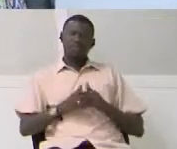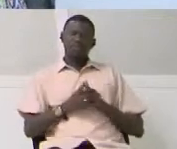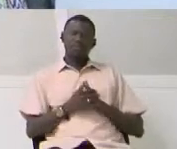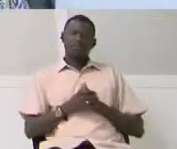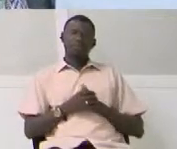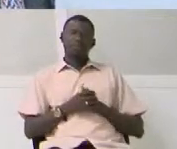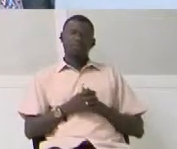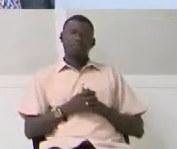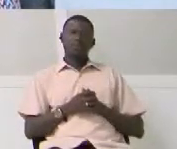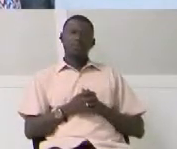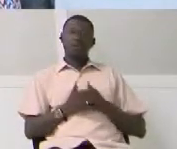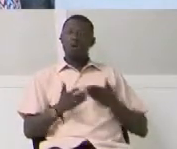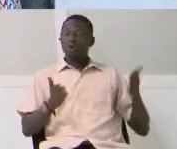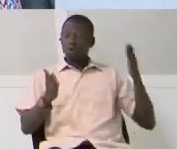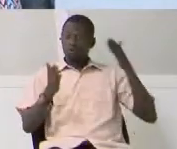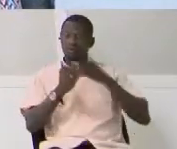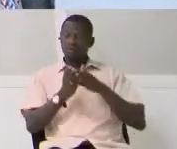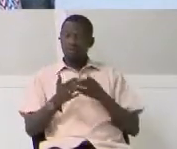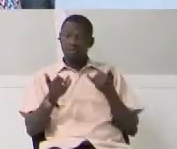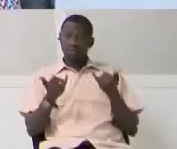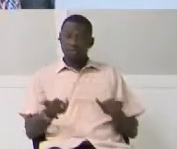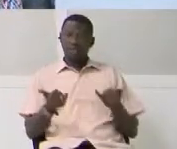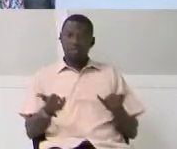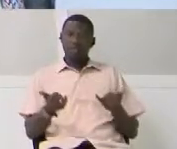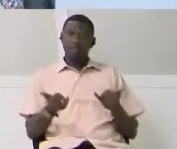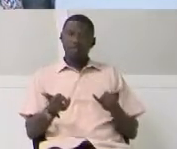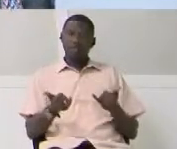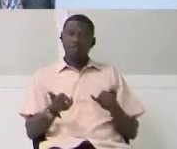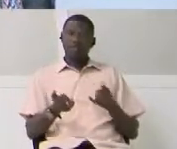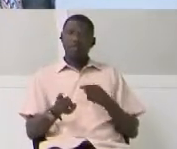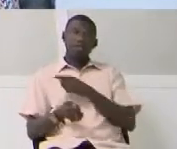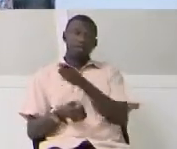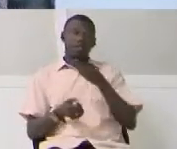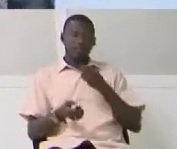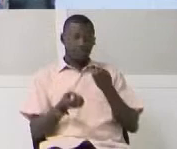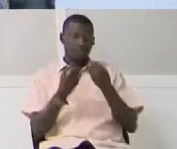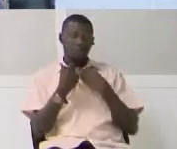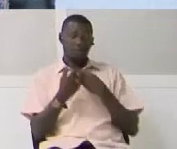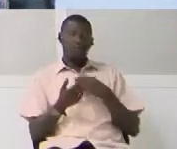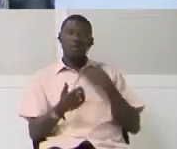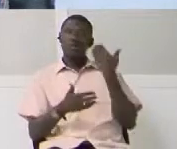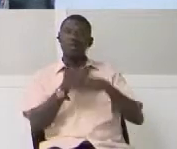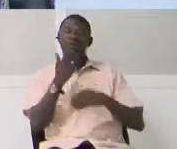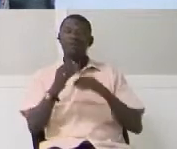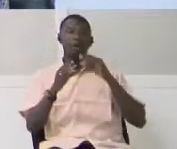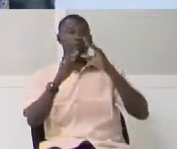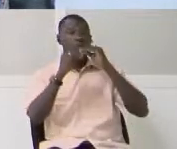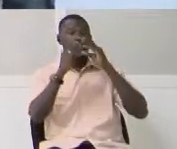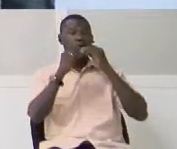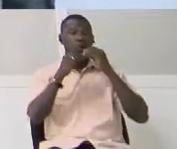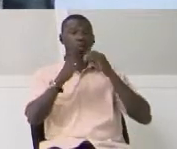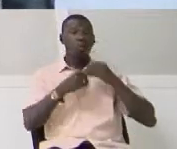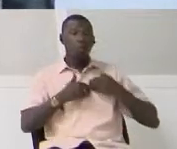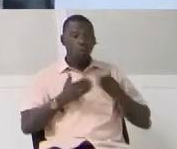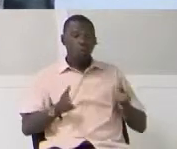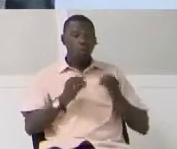own. Up till where we are. We never know what. So they said that I should not talk. And